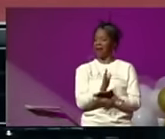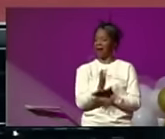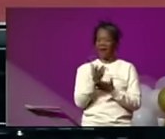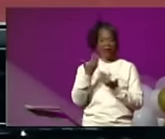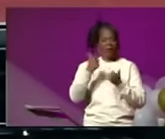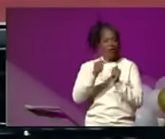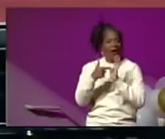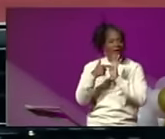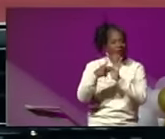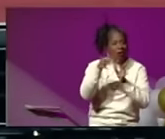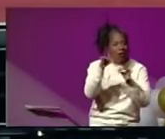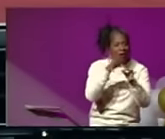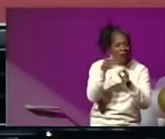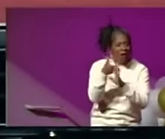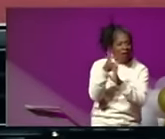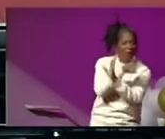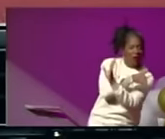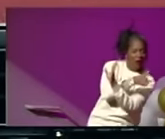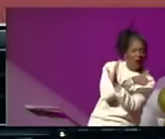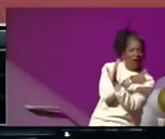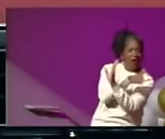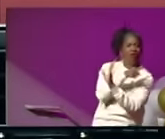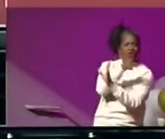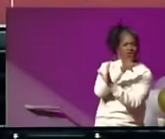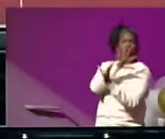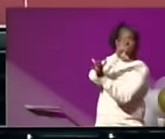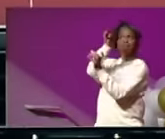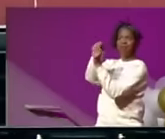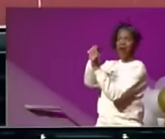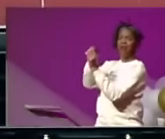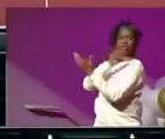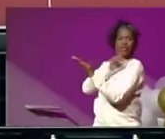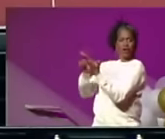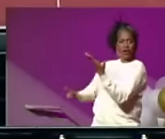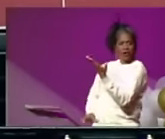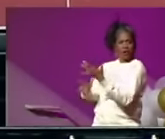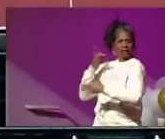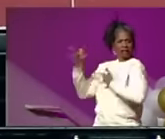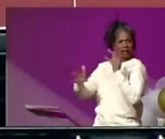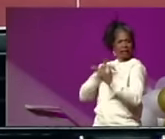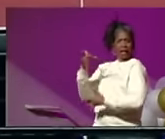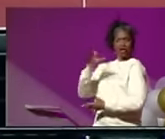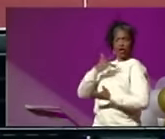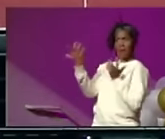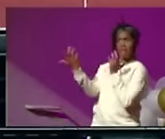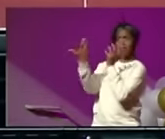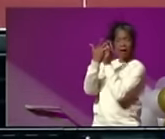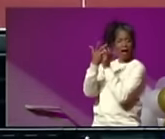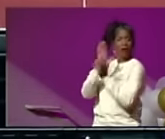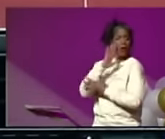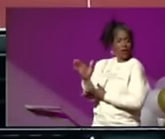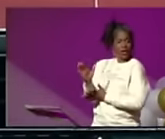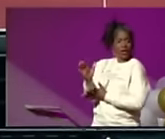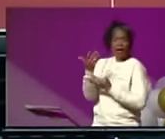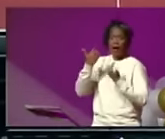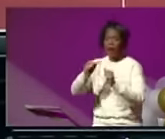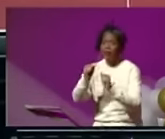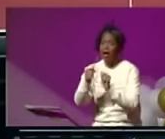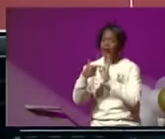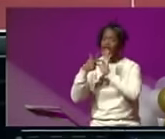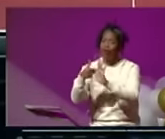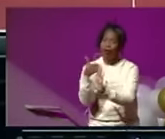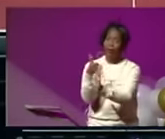the previews. Delight yourself in the Lord and he'll give you the desires of your heart. I'm trying to give y'all